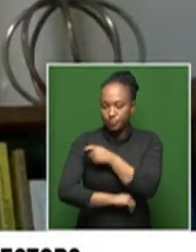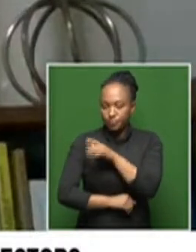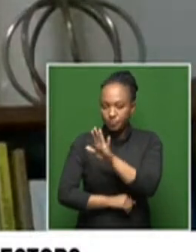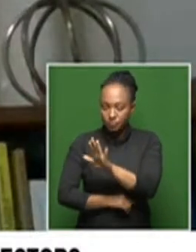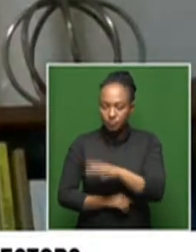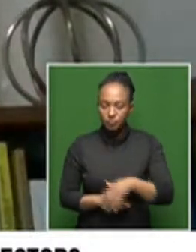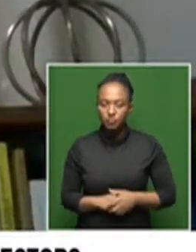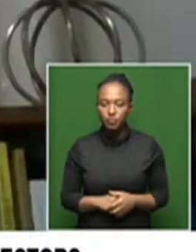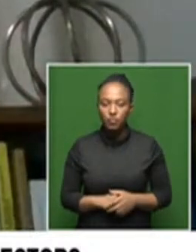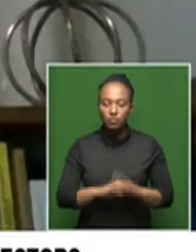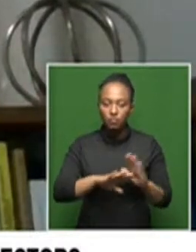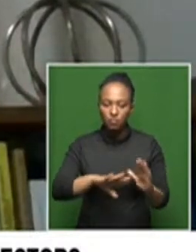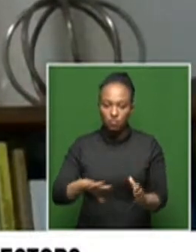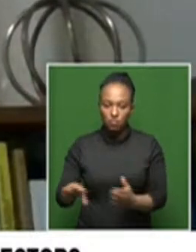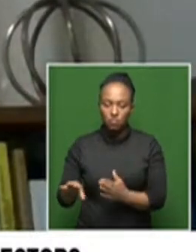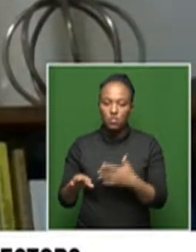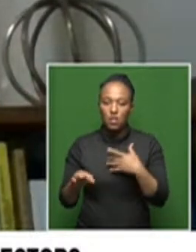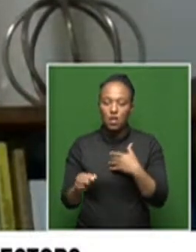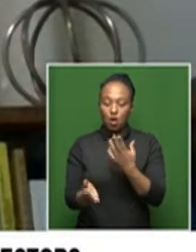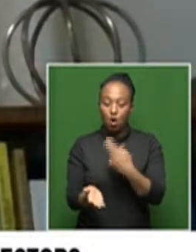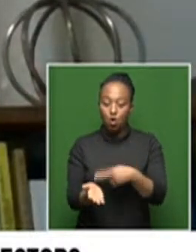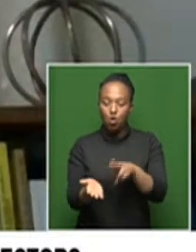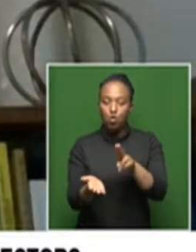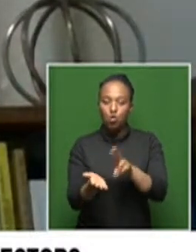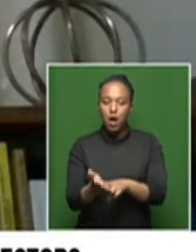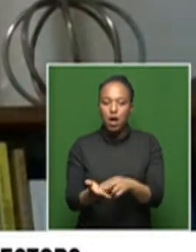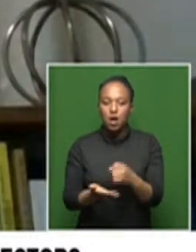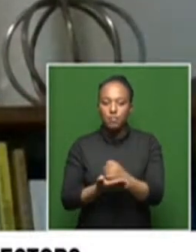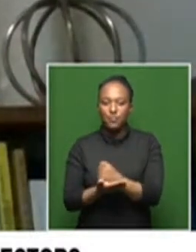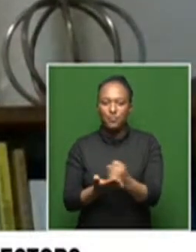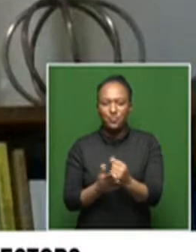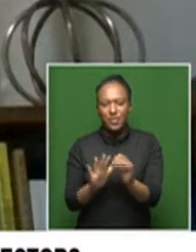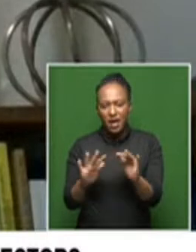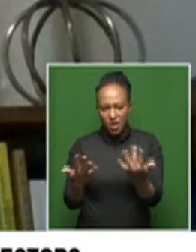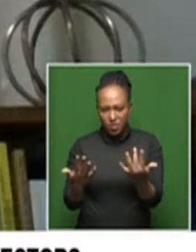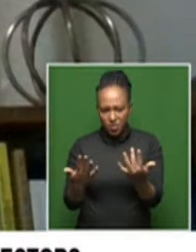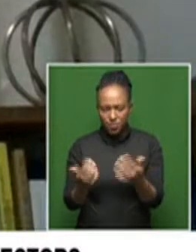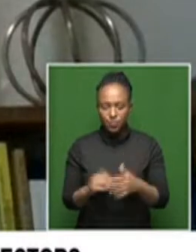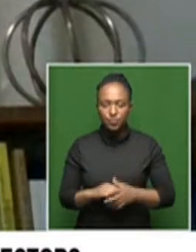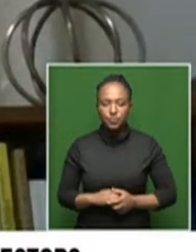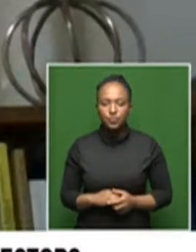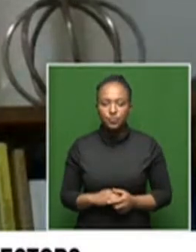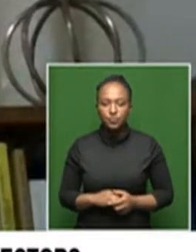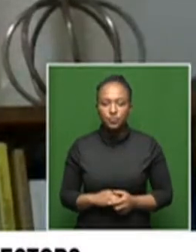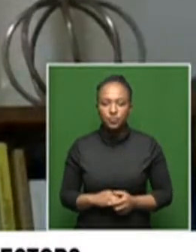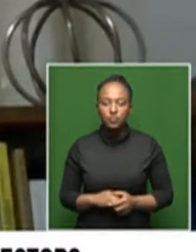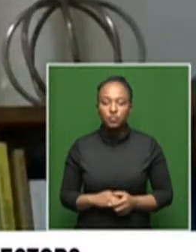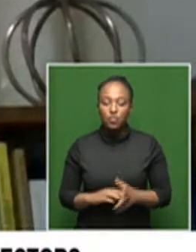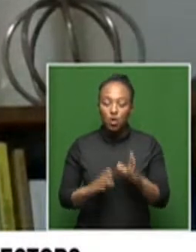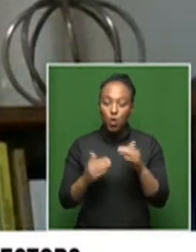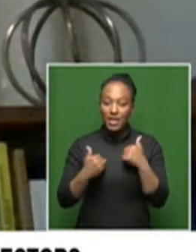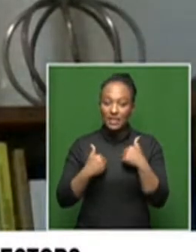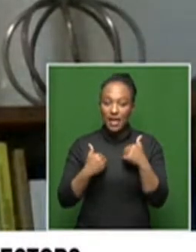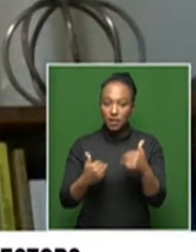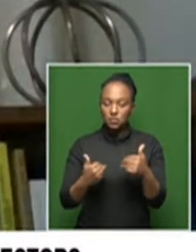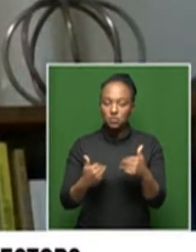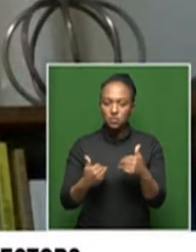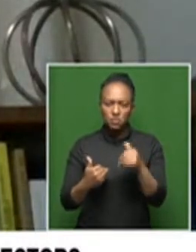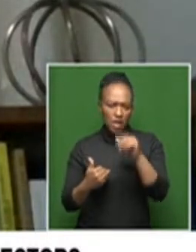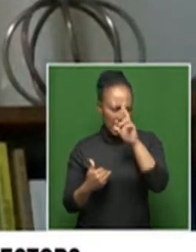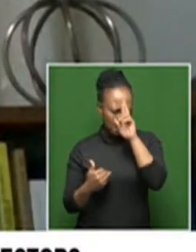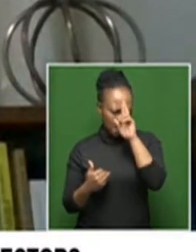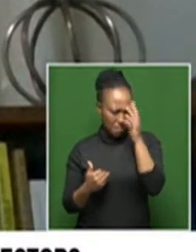we just zoom into the registration now, just to say that in the beginning, you will recall on